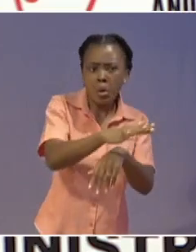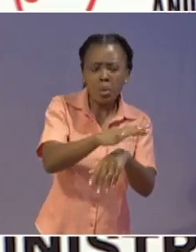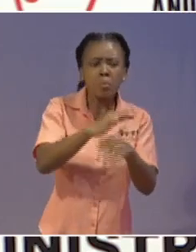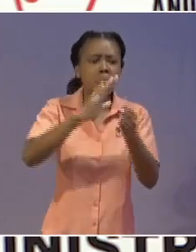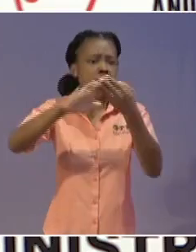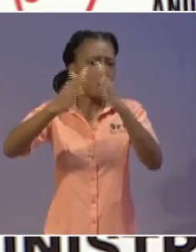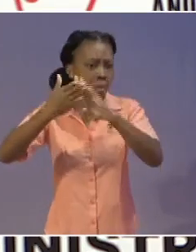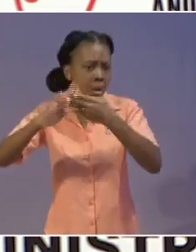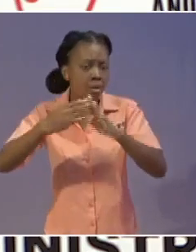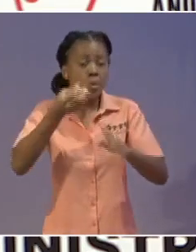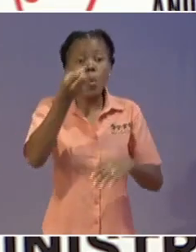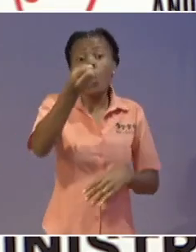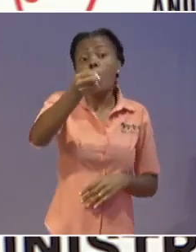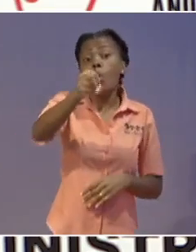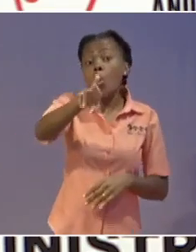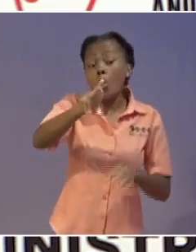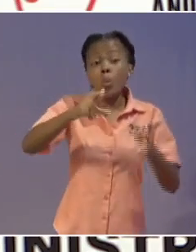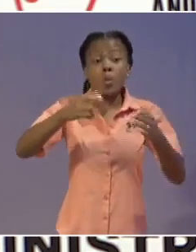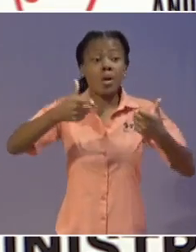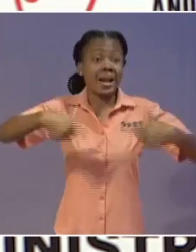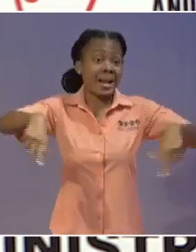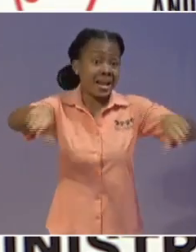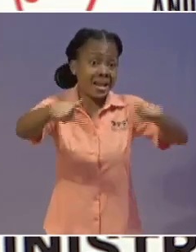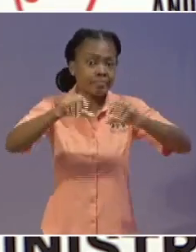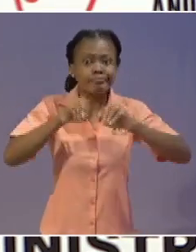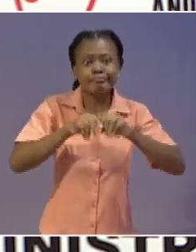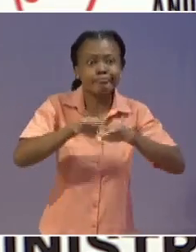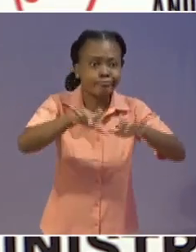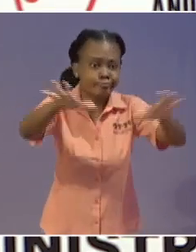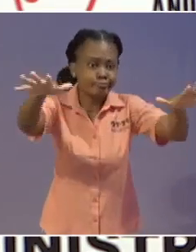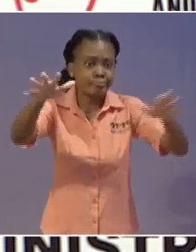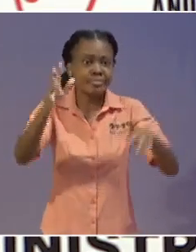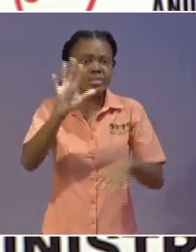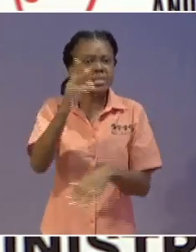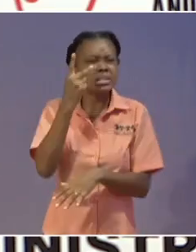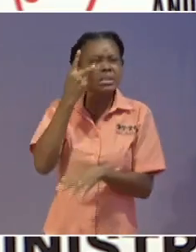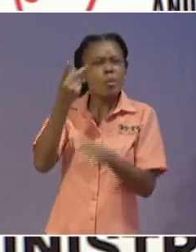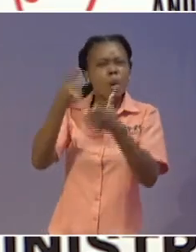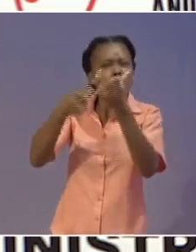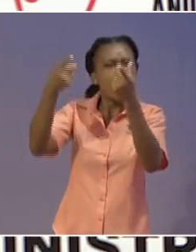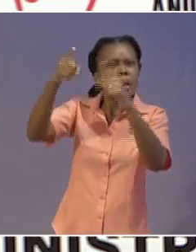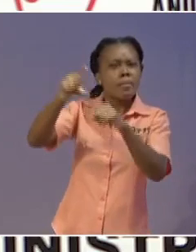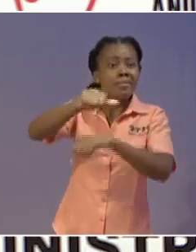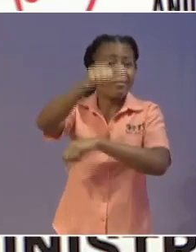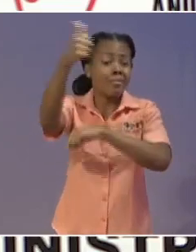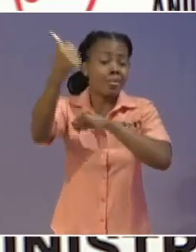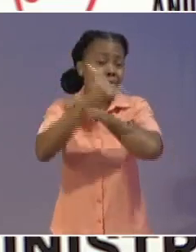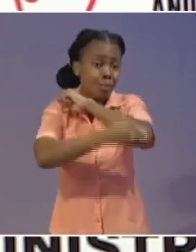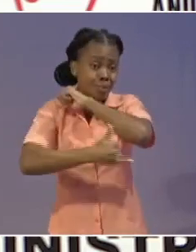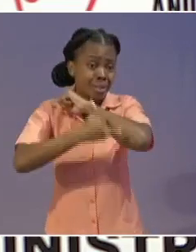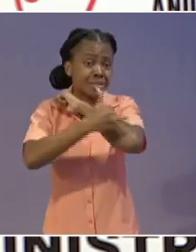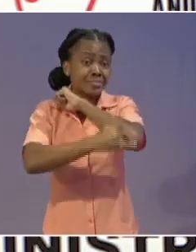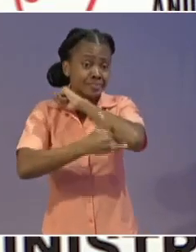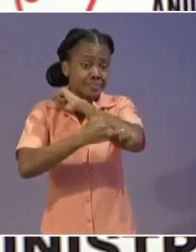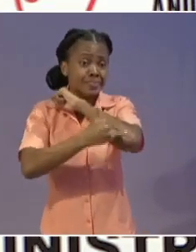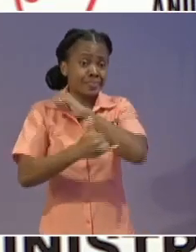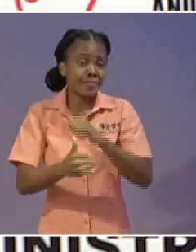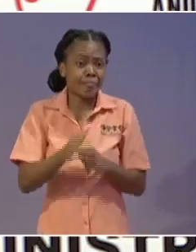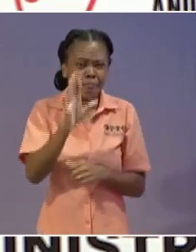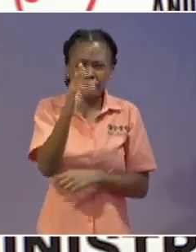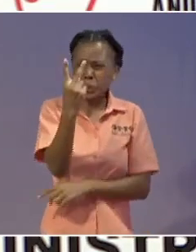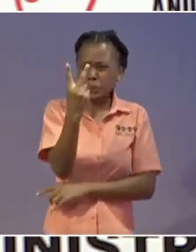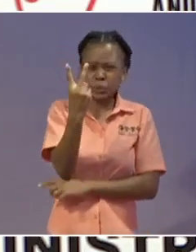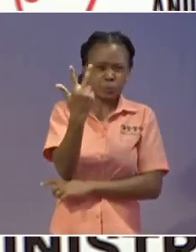will only be a matter of time looking at what has happened to the other countries. We had said about a week or 2 weeks, and then we'll see an increase. But we're waiting to see that